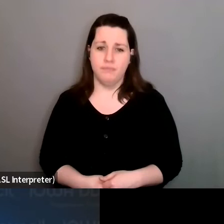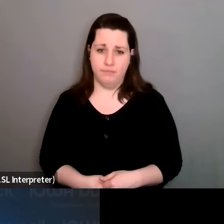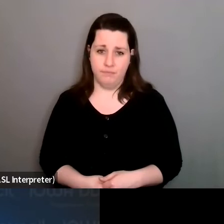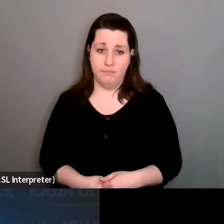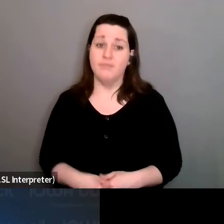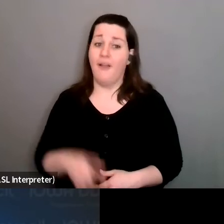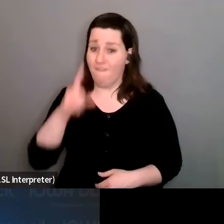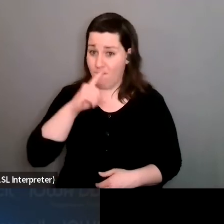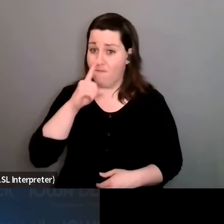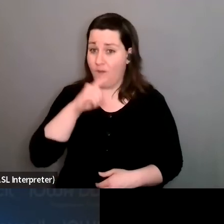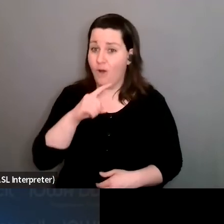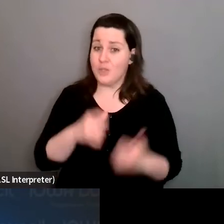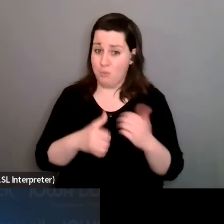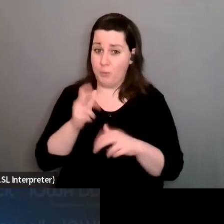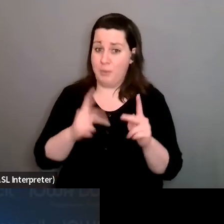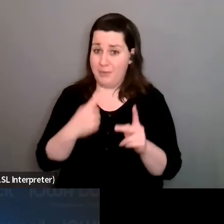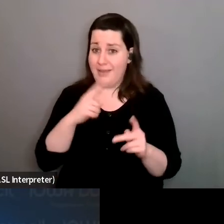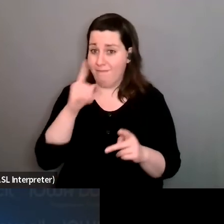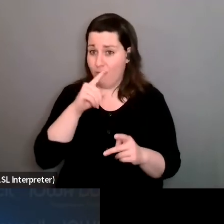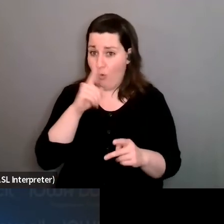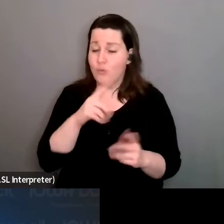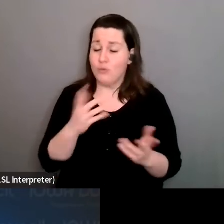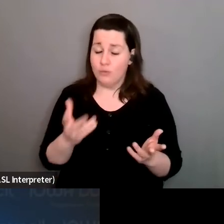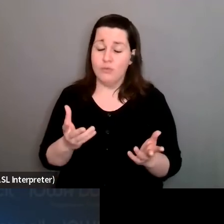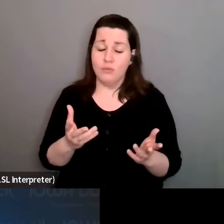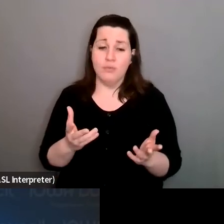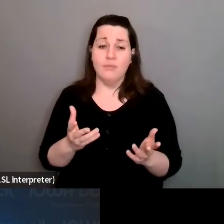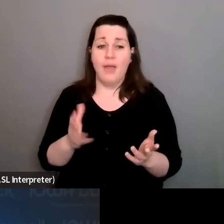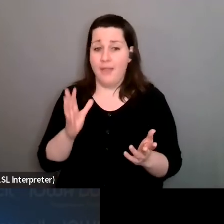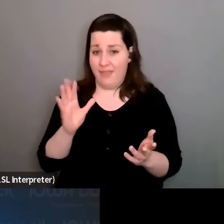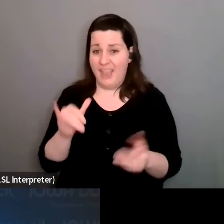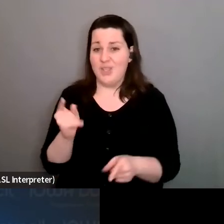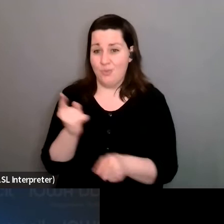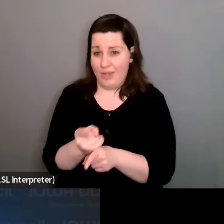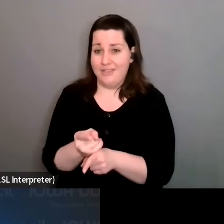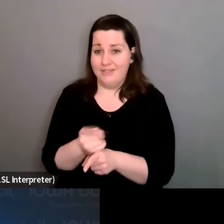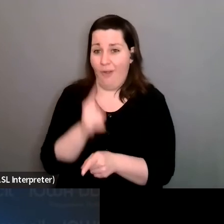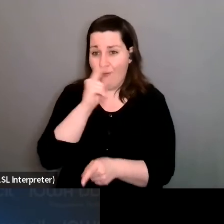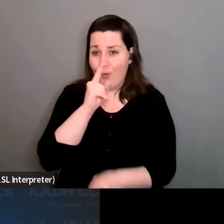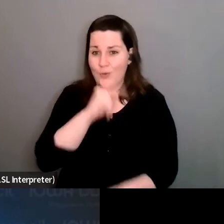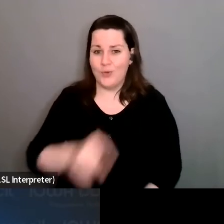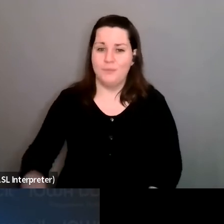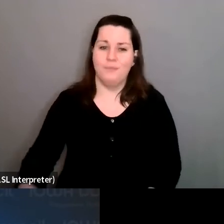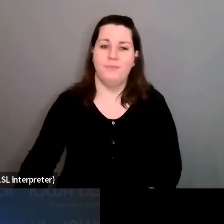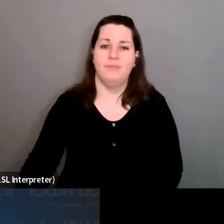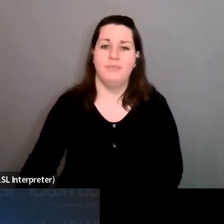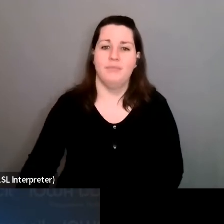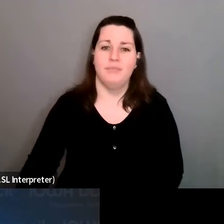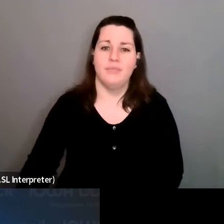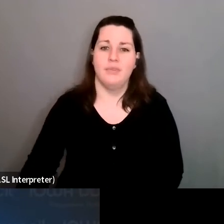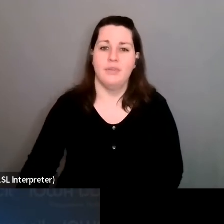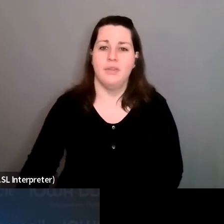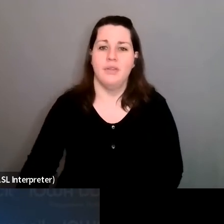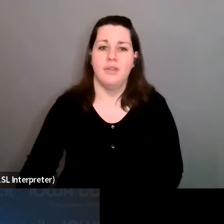False is what the majority of the people, 91% of the folks said false. And that is correct. I was going to say that's true, but that gets very confusing to